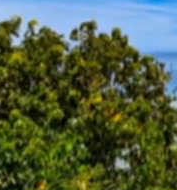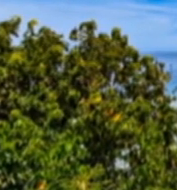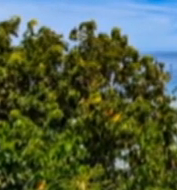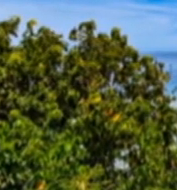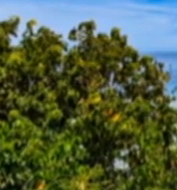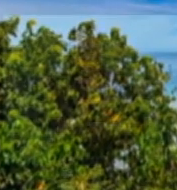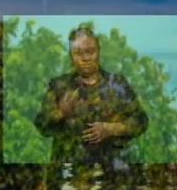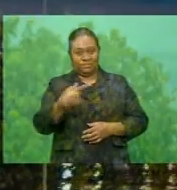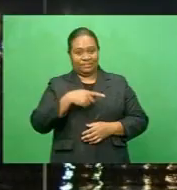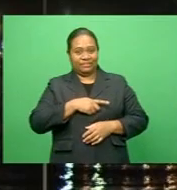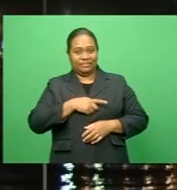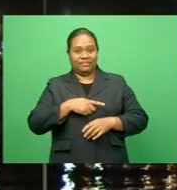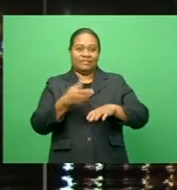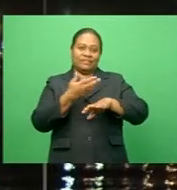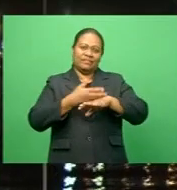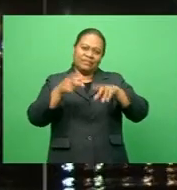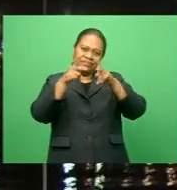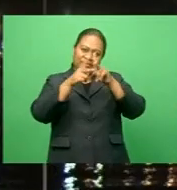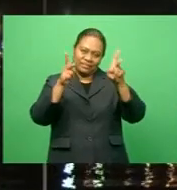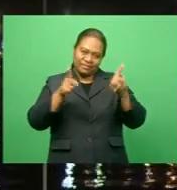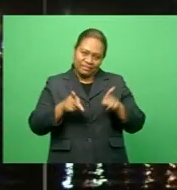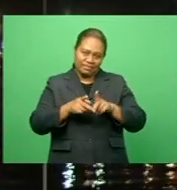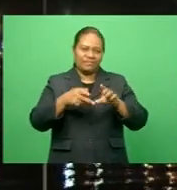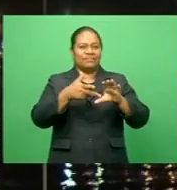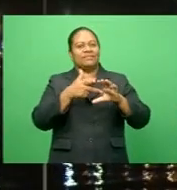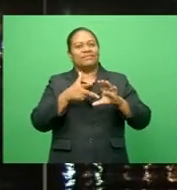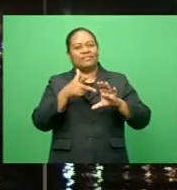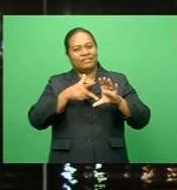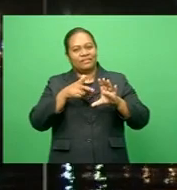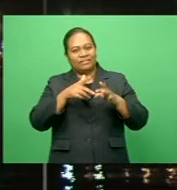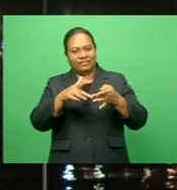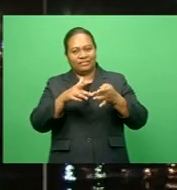you can send us newsworthy pictures and videos on email